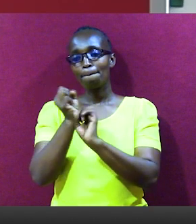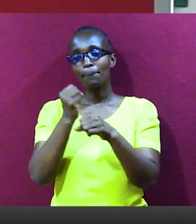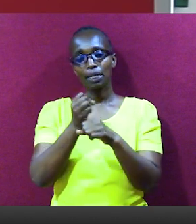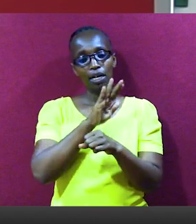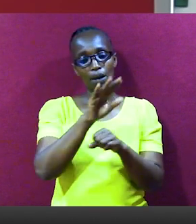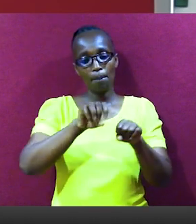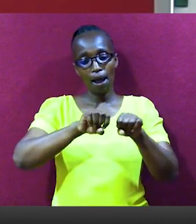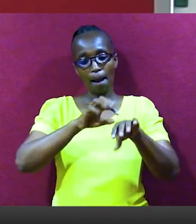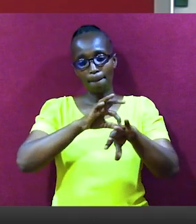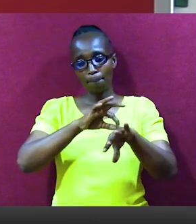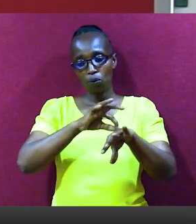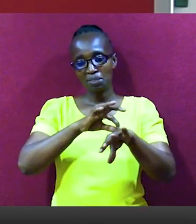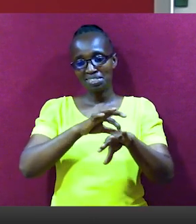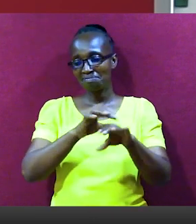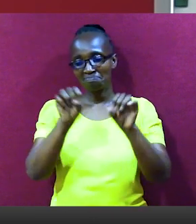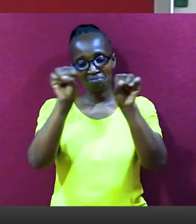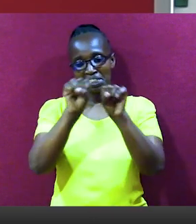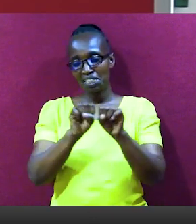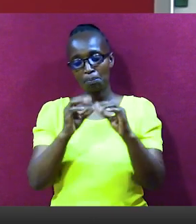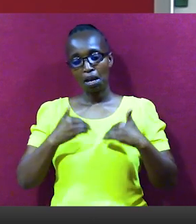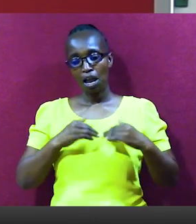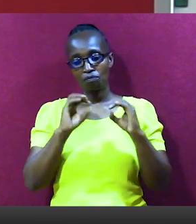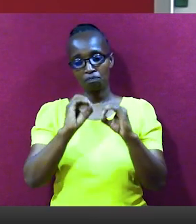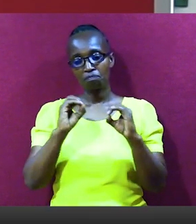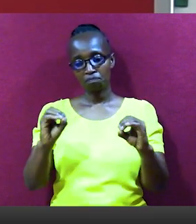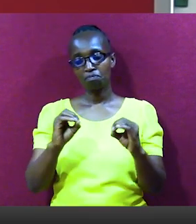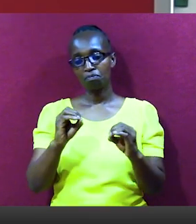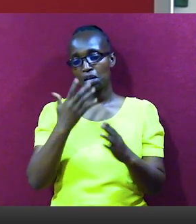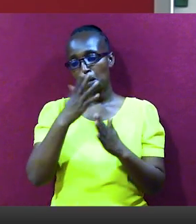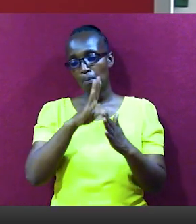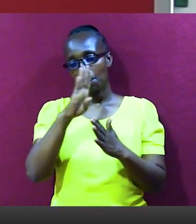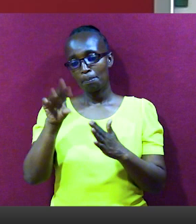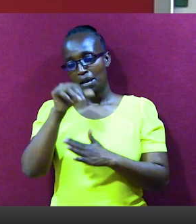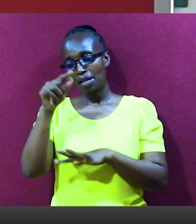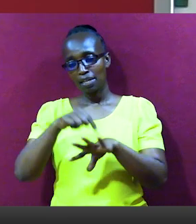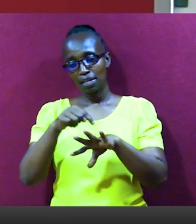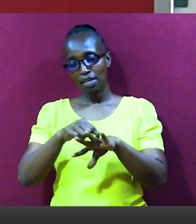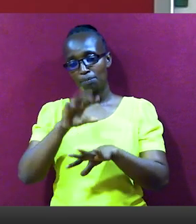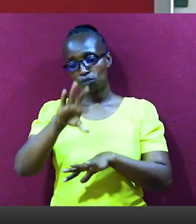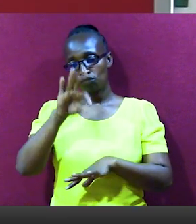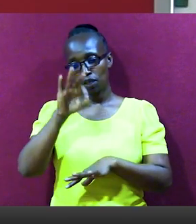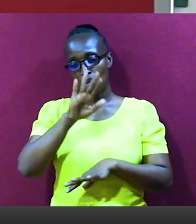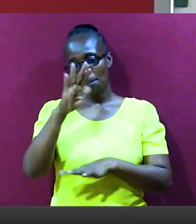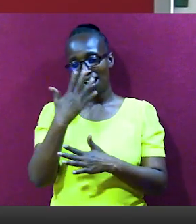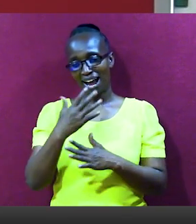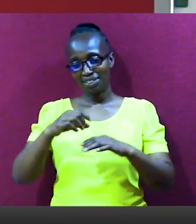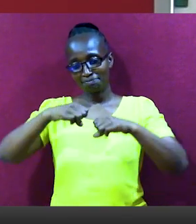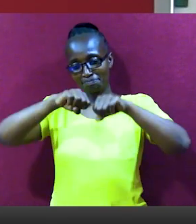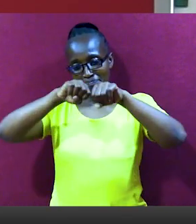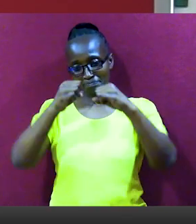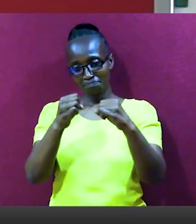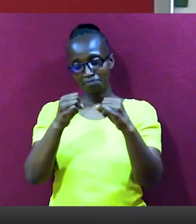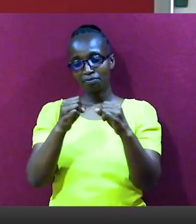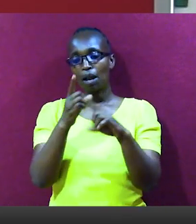twice. Unfortunately, the frequent breaks tend to cause their bones to become misshapen. So you find that they have bows forward